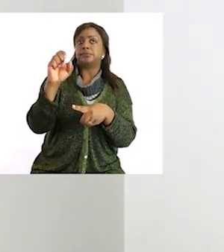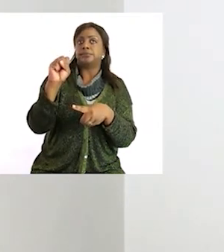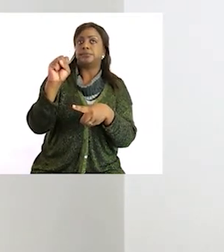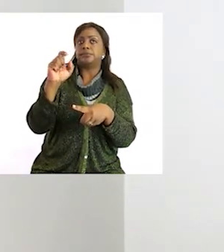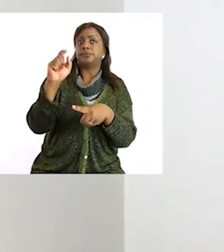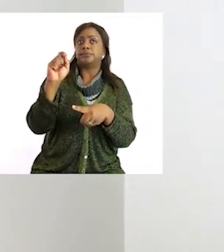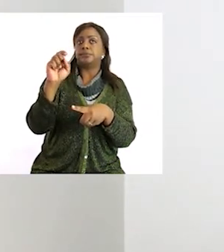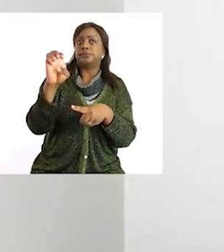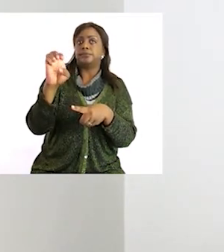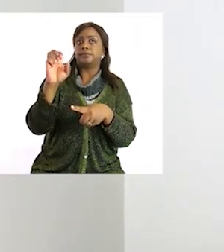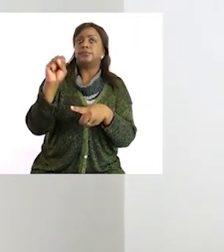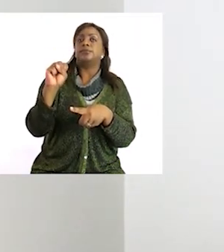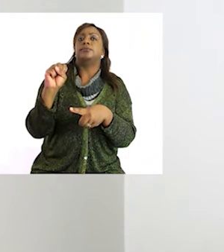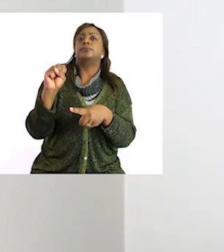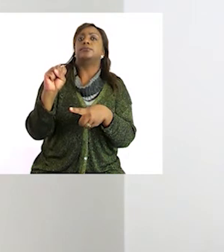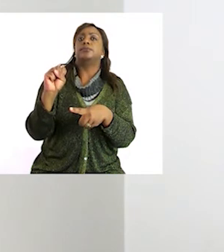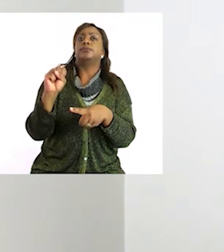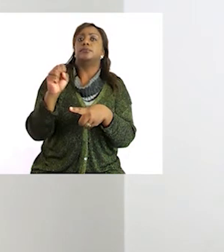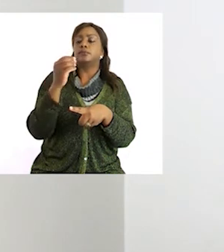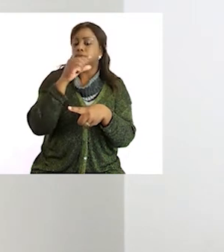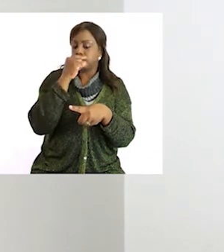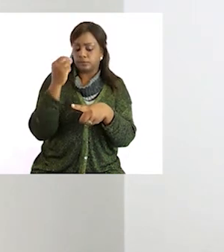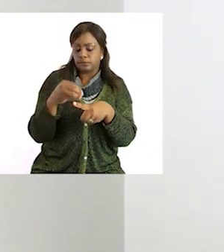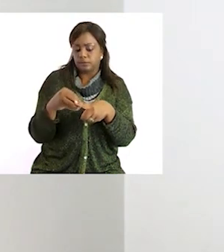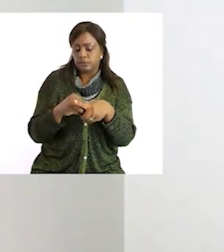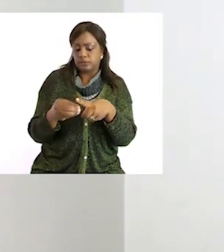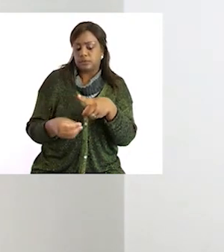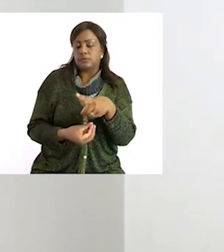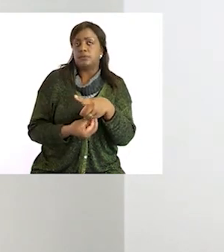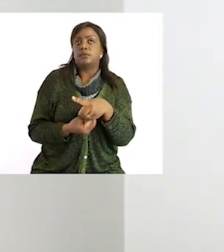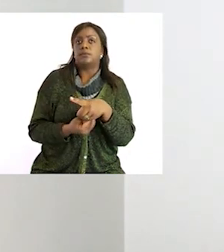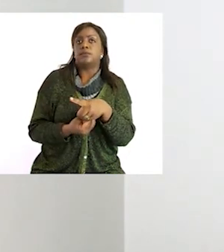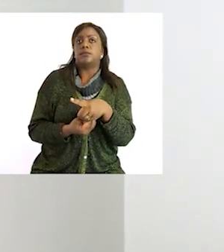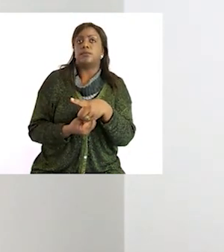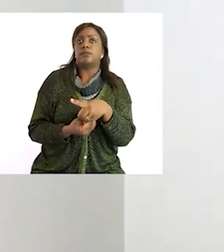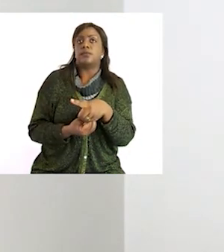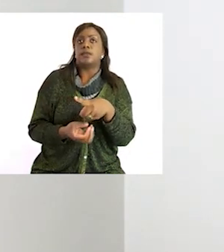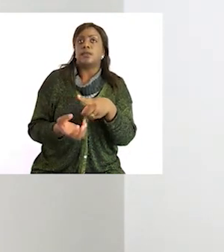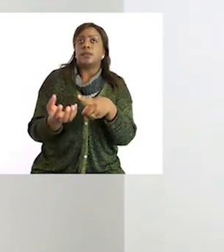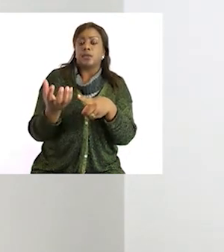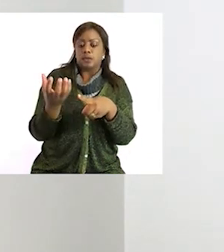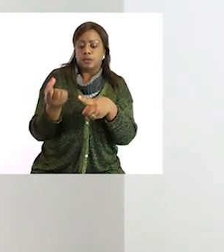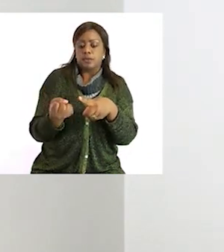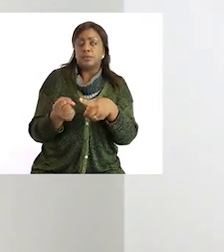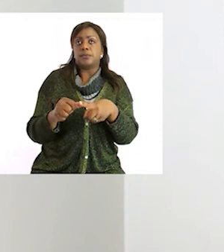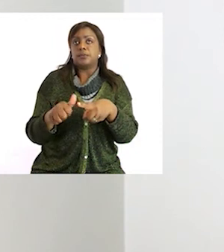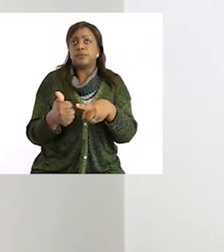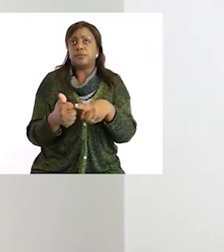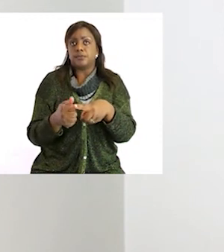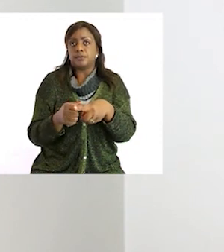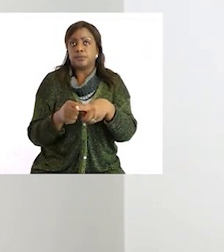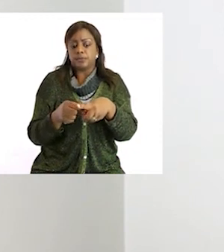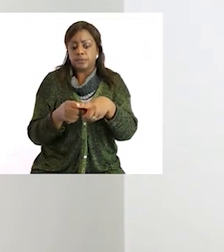We have the structure known as the testis, and from the testis, we have another structure which